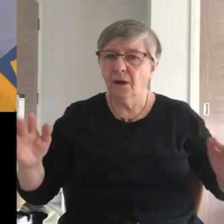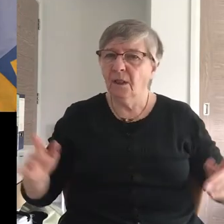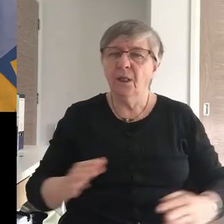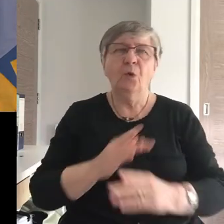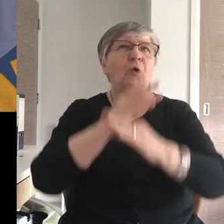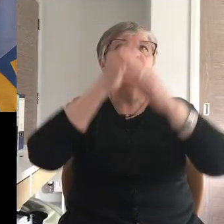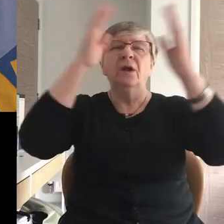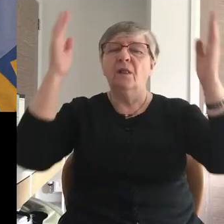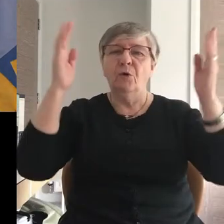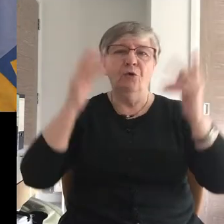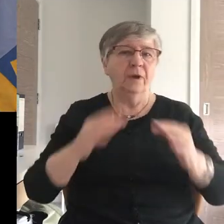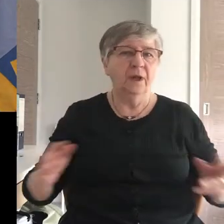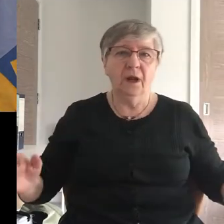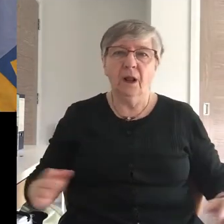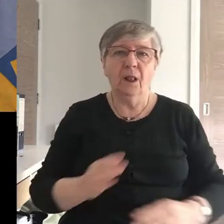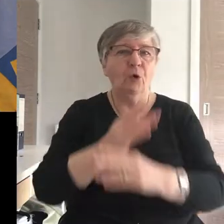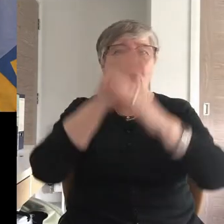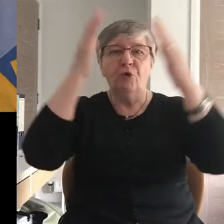Glory, glory, glory, glory.